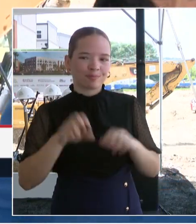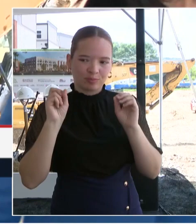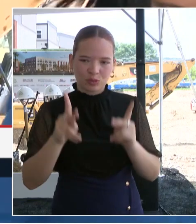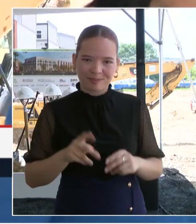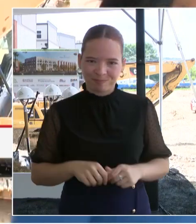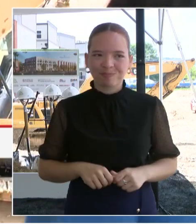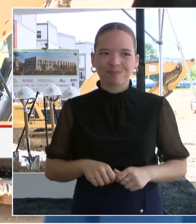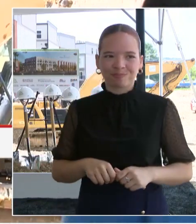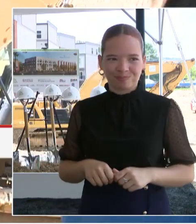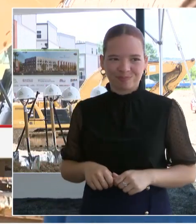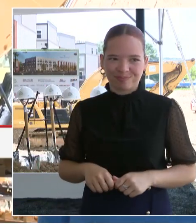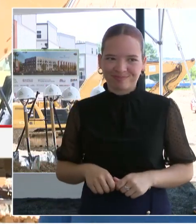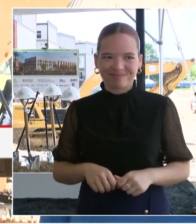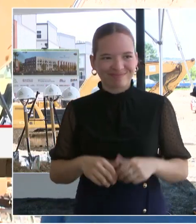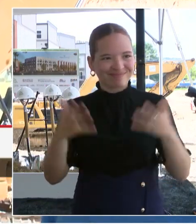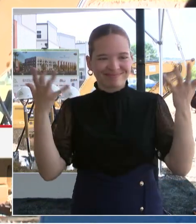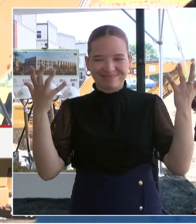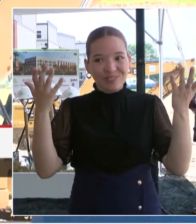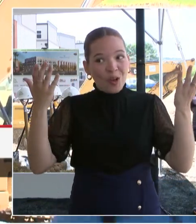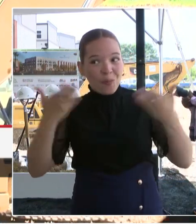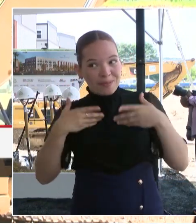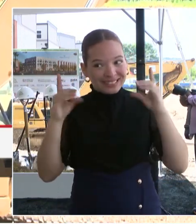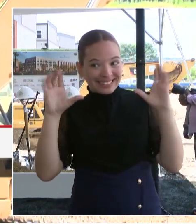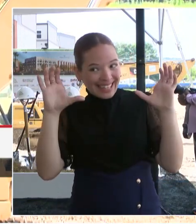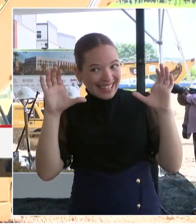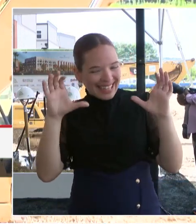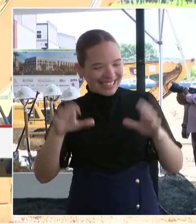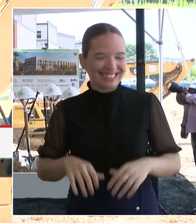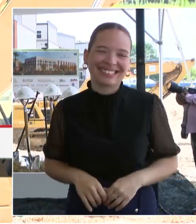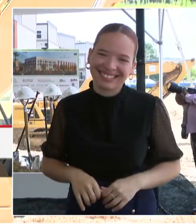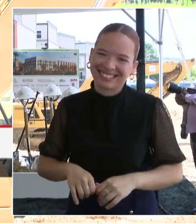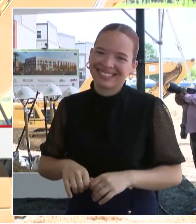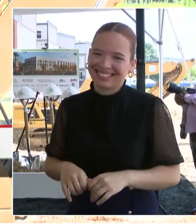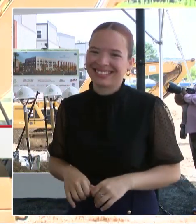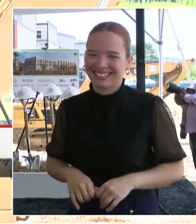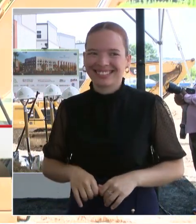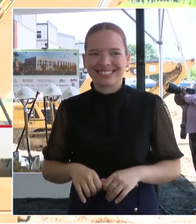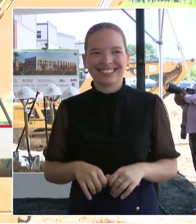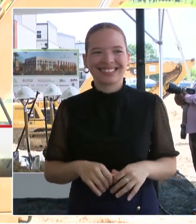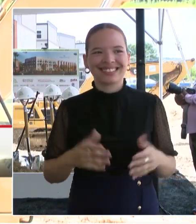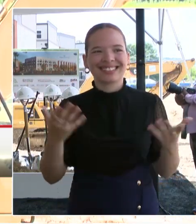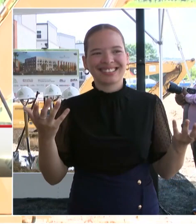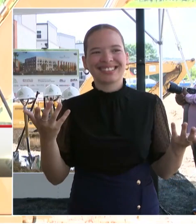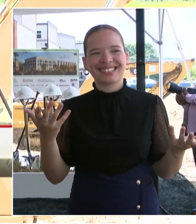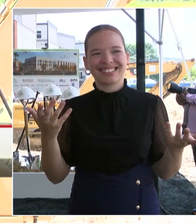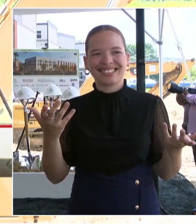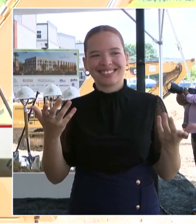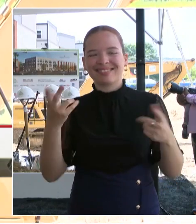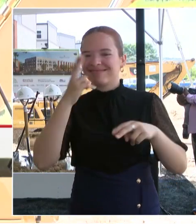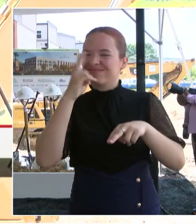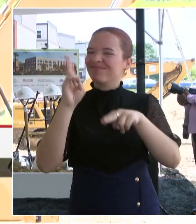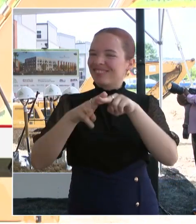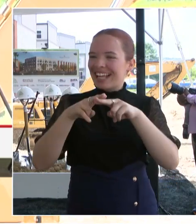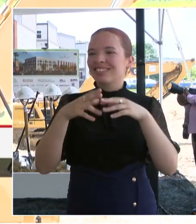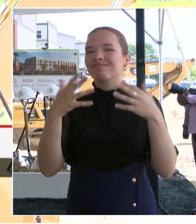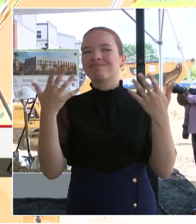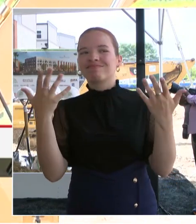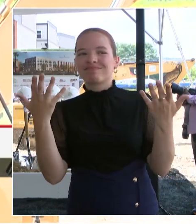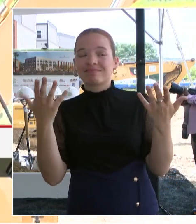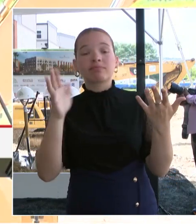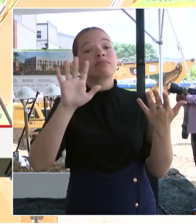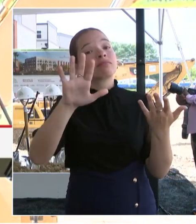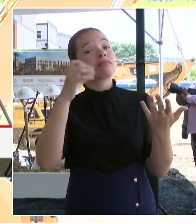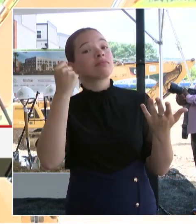Well, welcome to D.C. So that's going to be fun. I'm warning you, they're tough. They're tough,